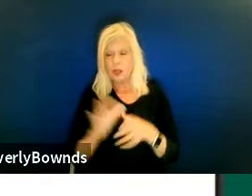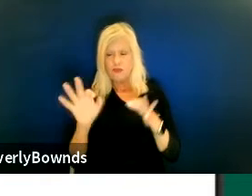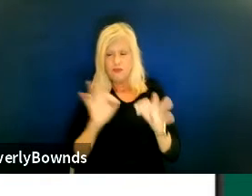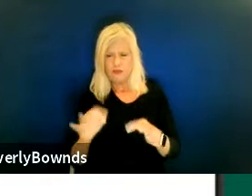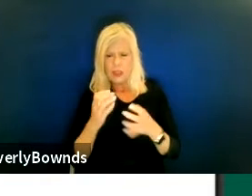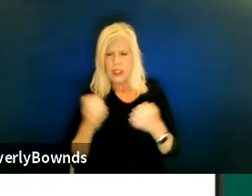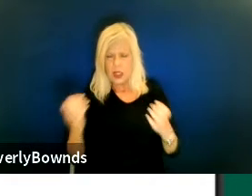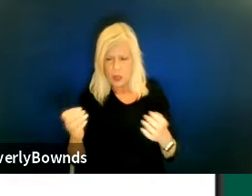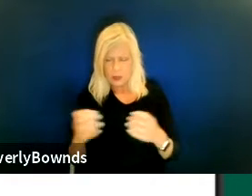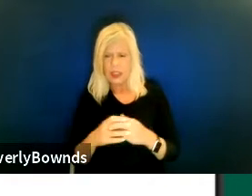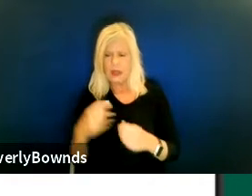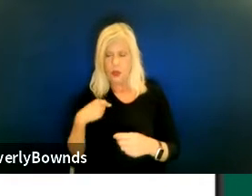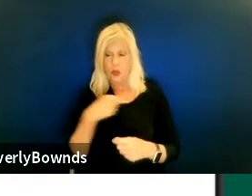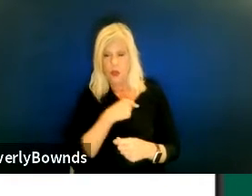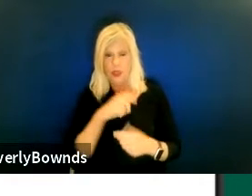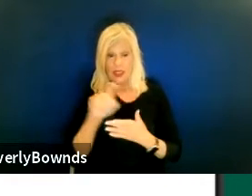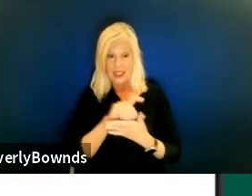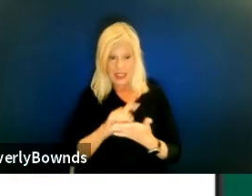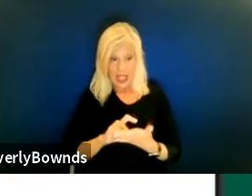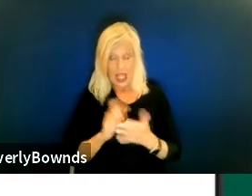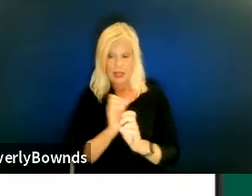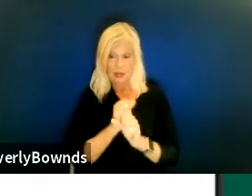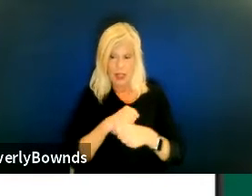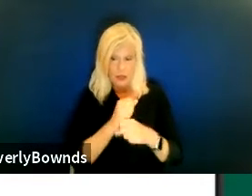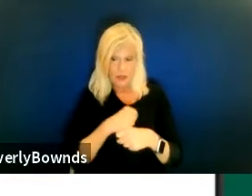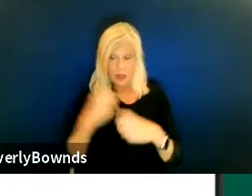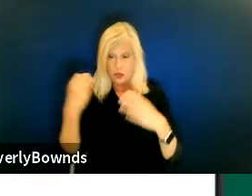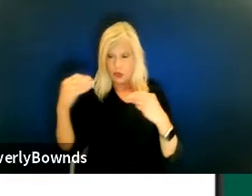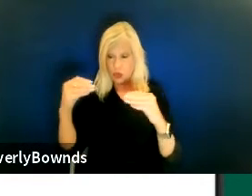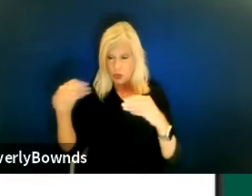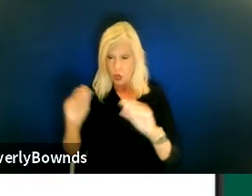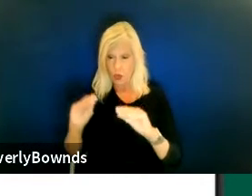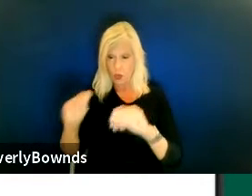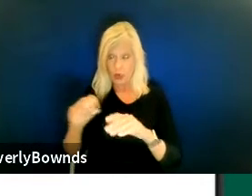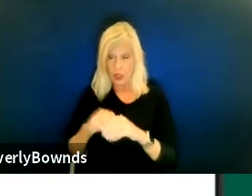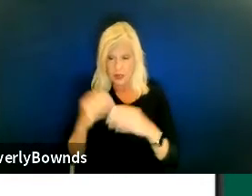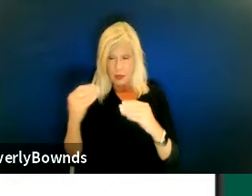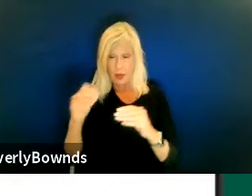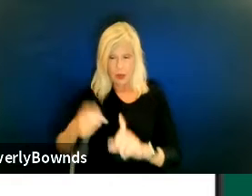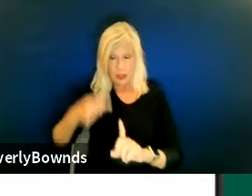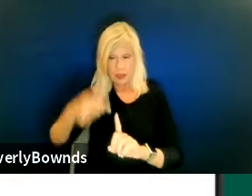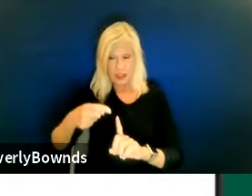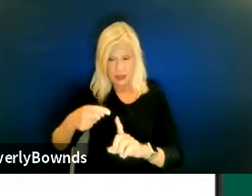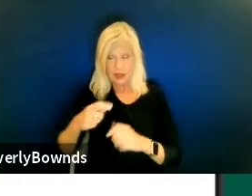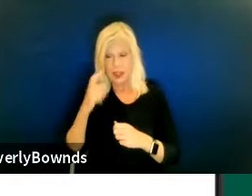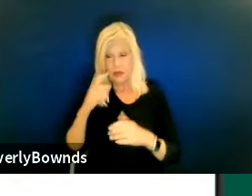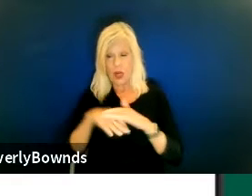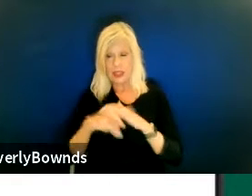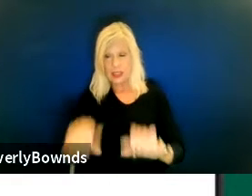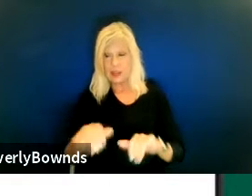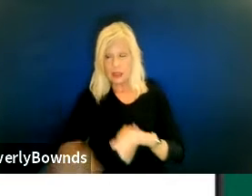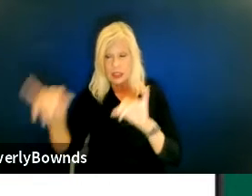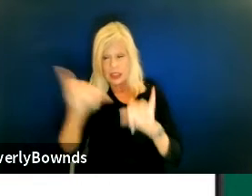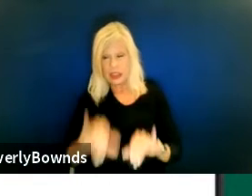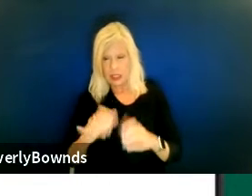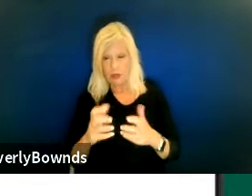designed, manufactured, and sold, put into the market specifically per the accessibility standards that were developed at